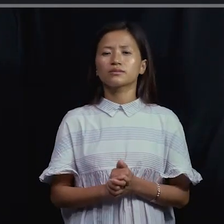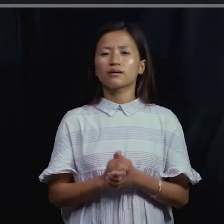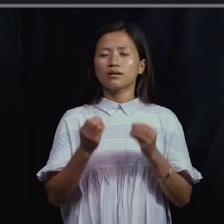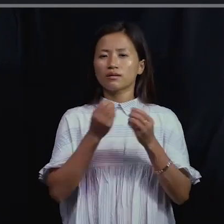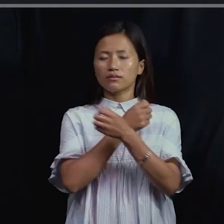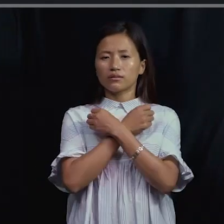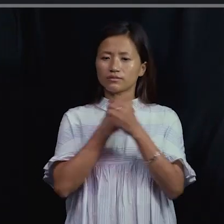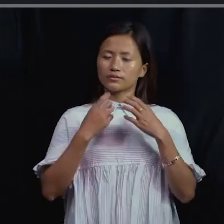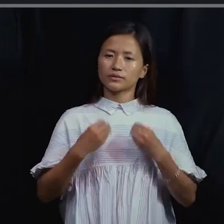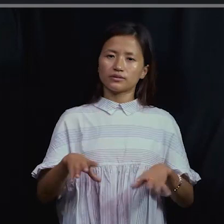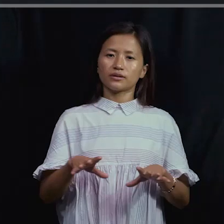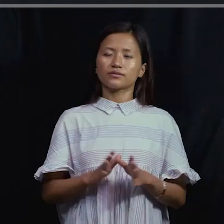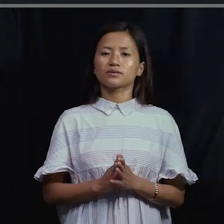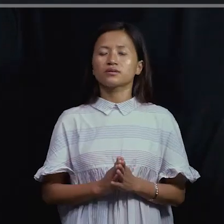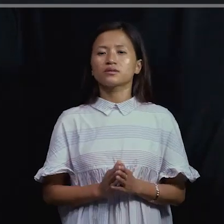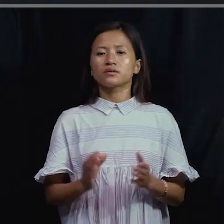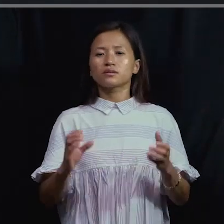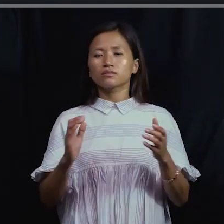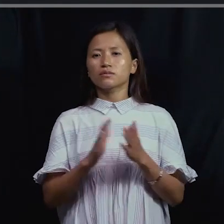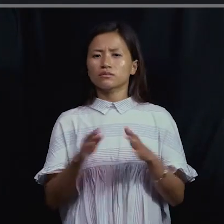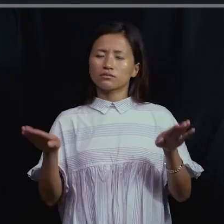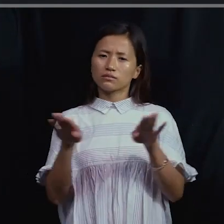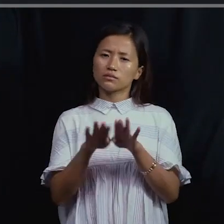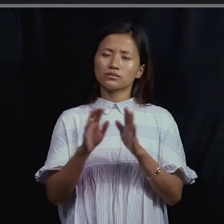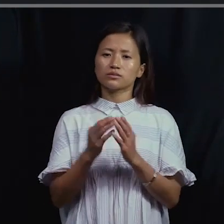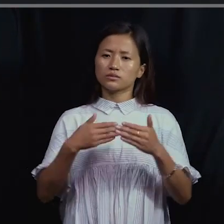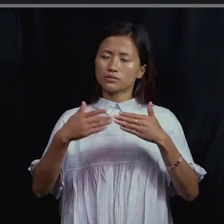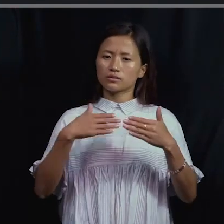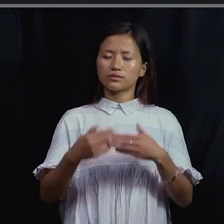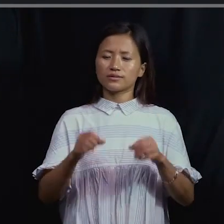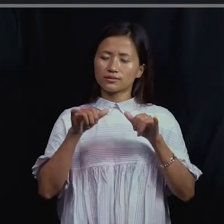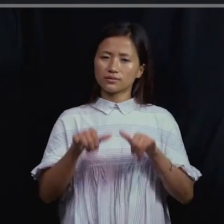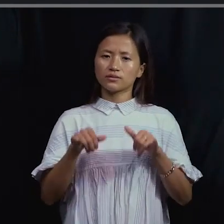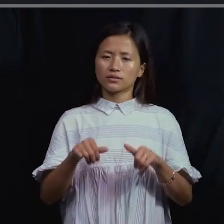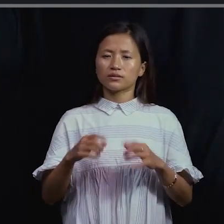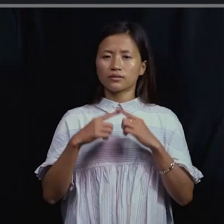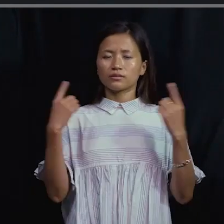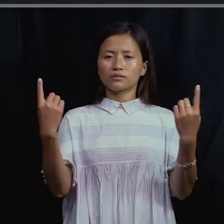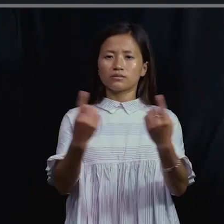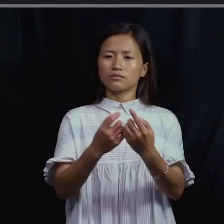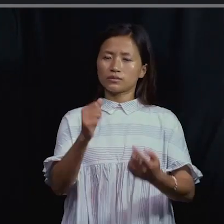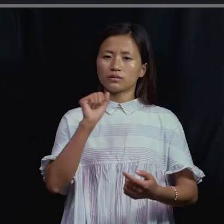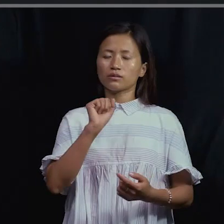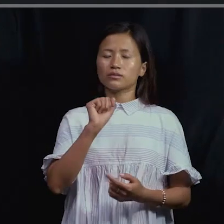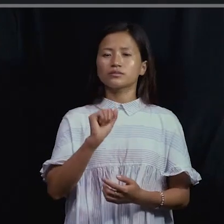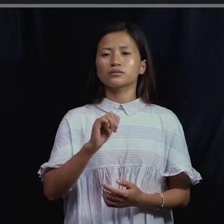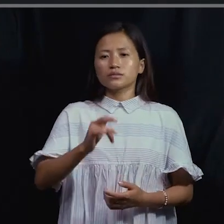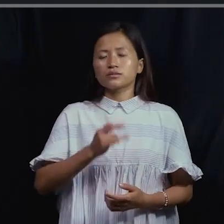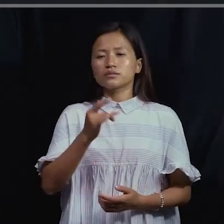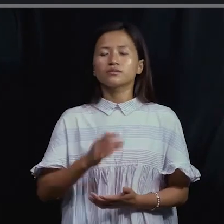left alone. So you would want to, you know, close your doors and then stay inside the room by yourself. So